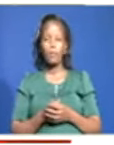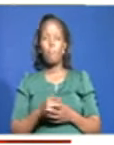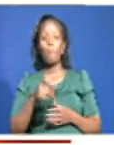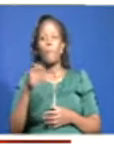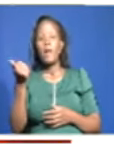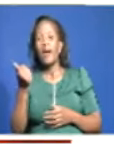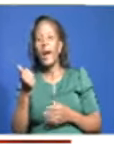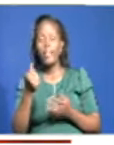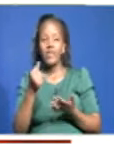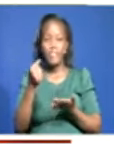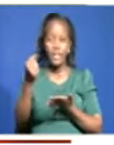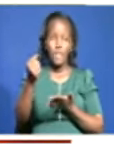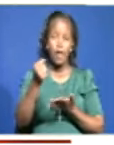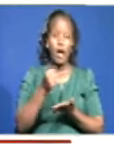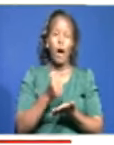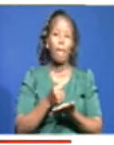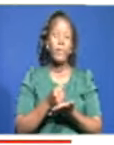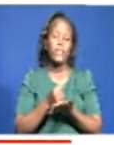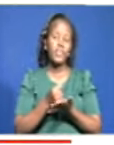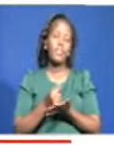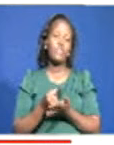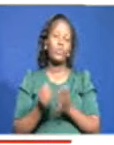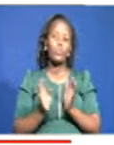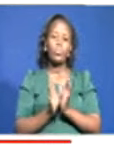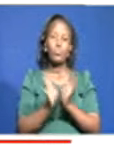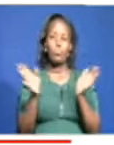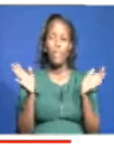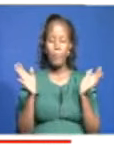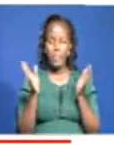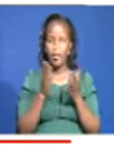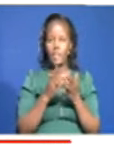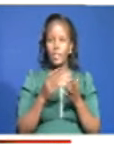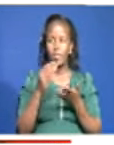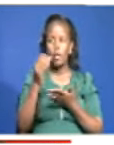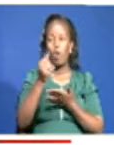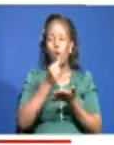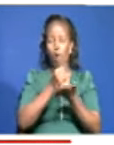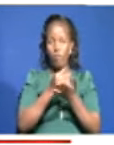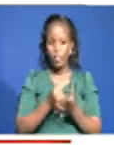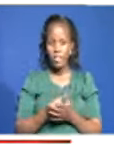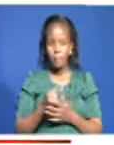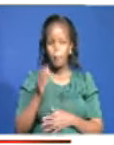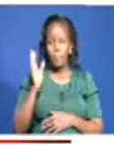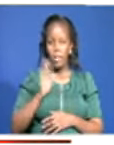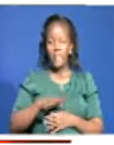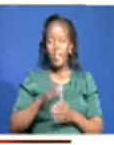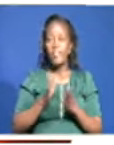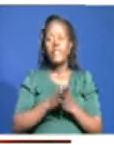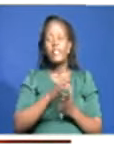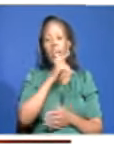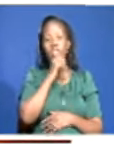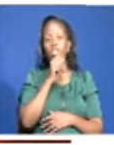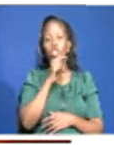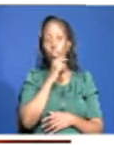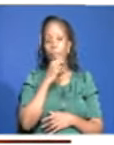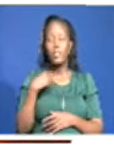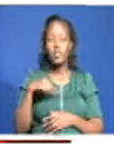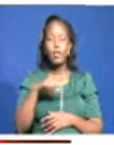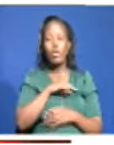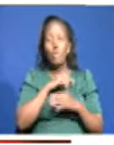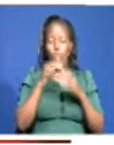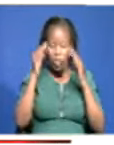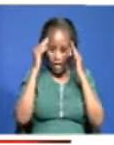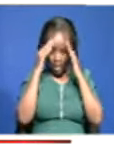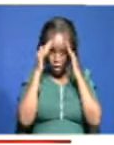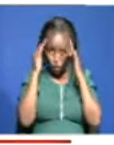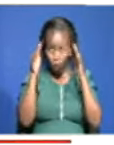to public infrastructure dockets. Ladies and gentlemen, we are committed to enhancing engineering practice